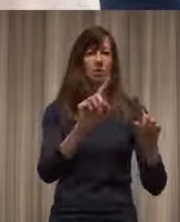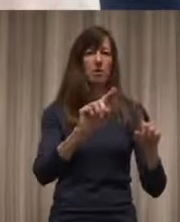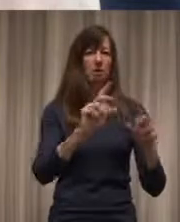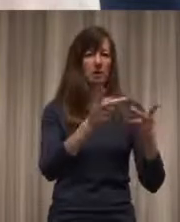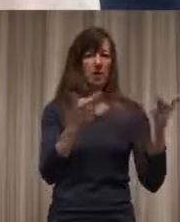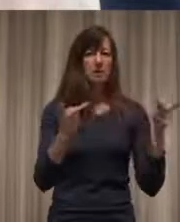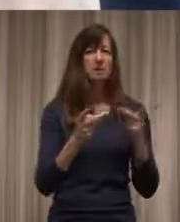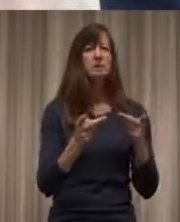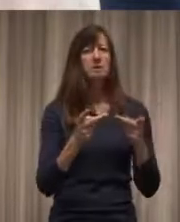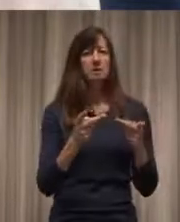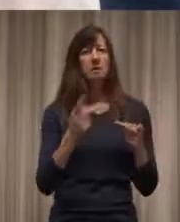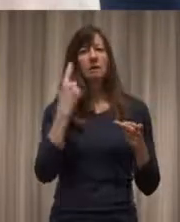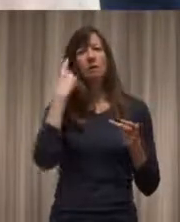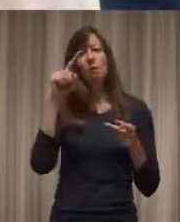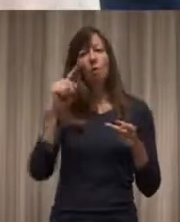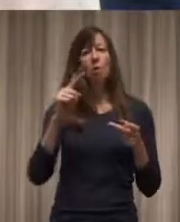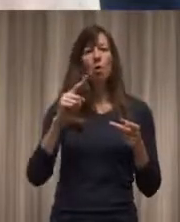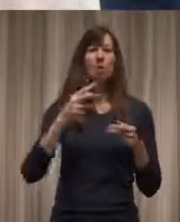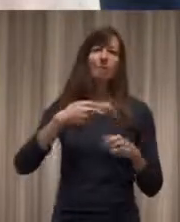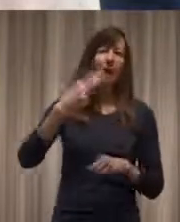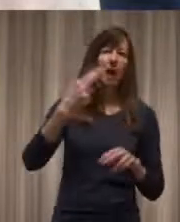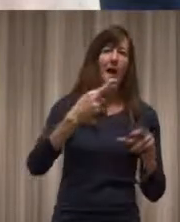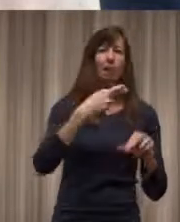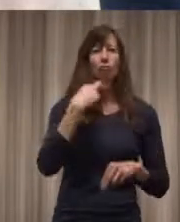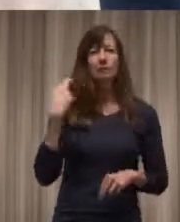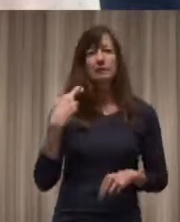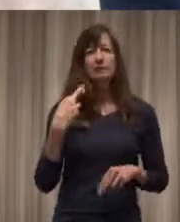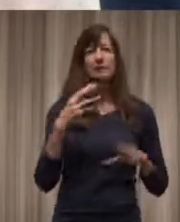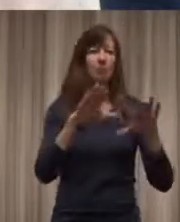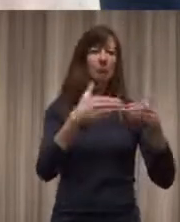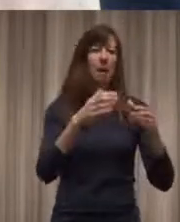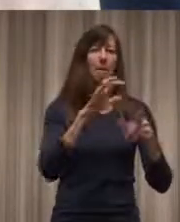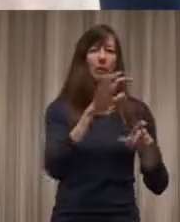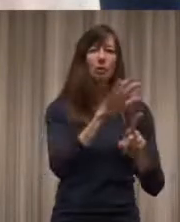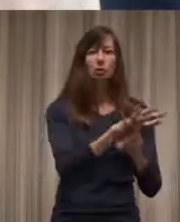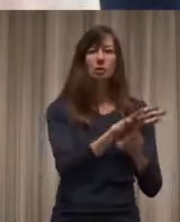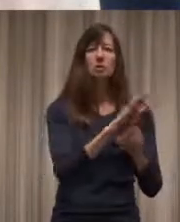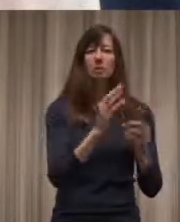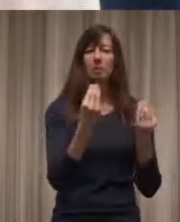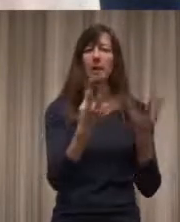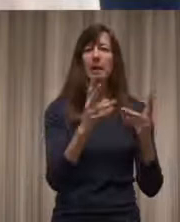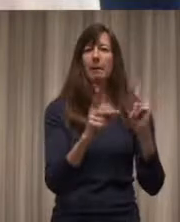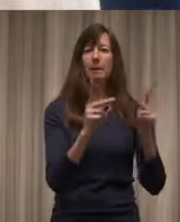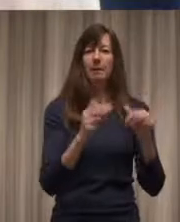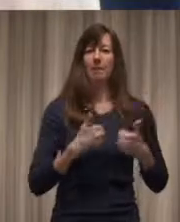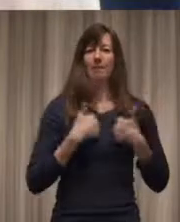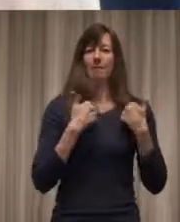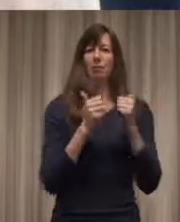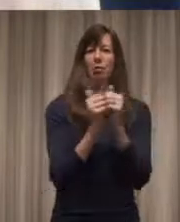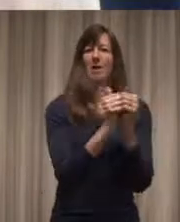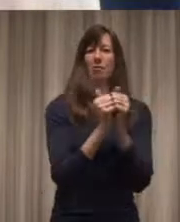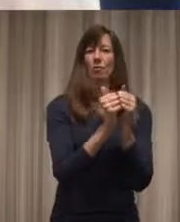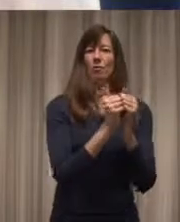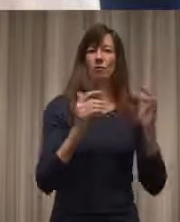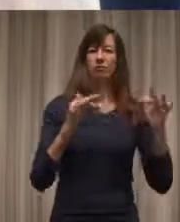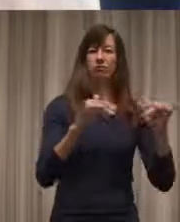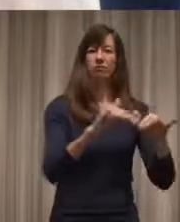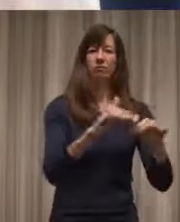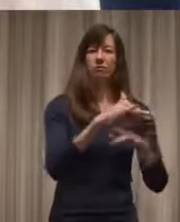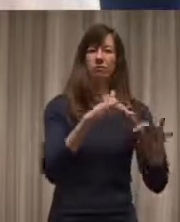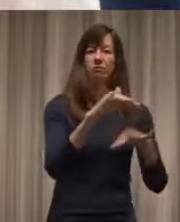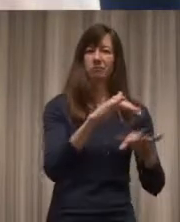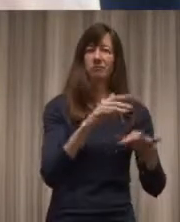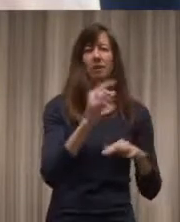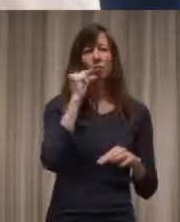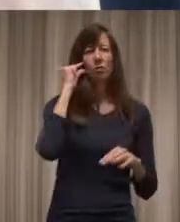high-risk congregate facilities. So this approach makes a lot of sense to me initially, because if you remember back to what